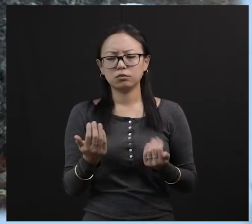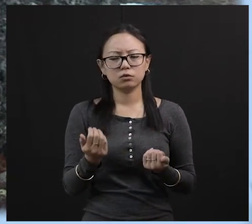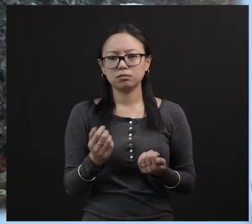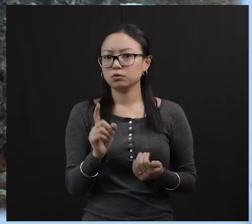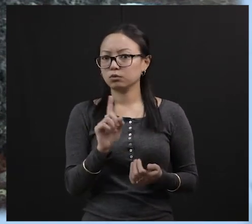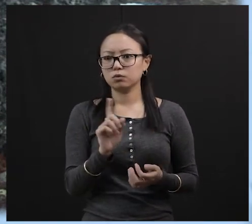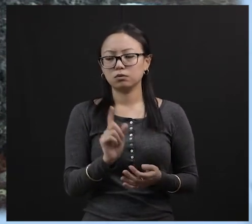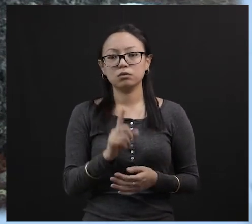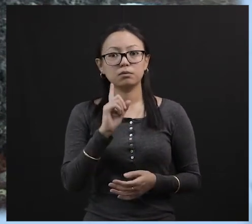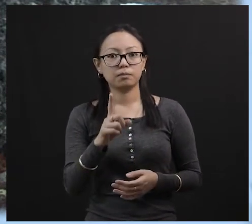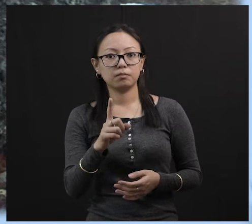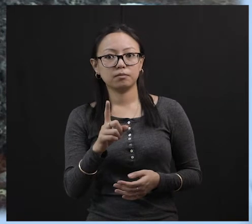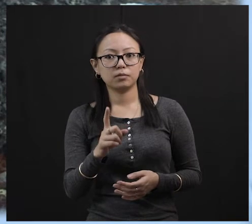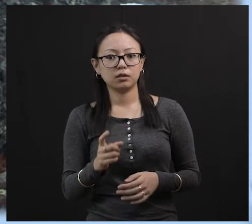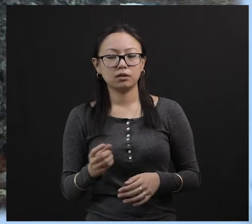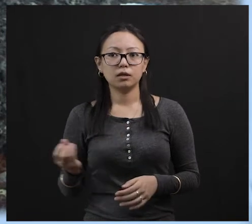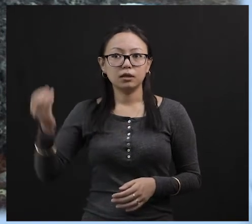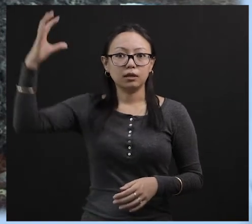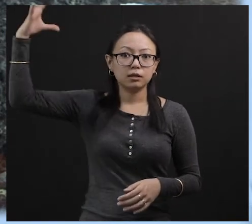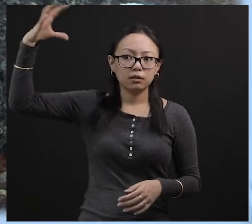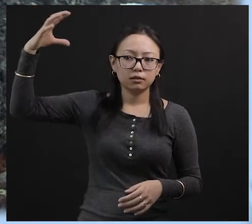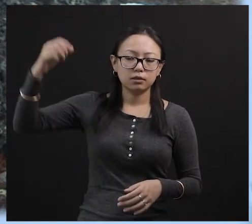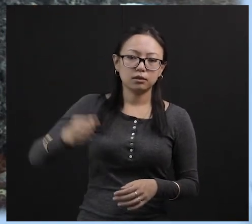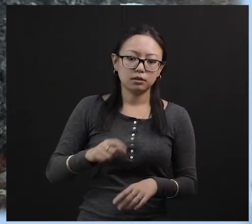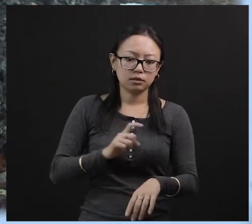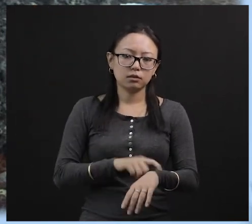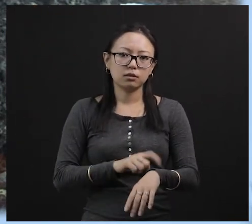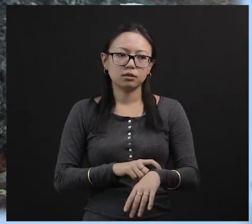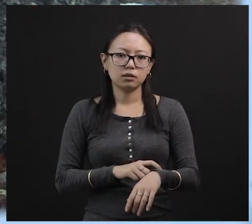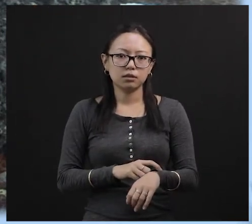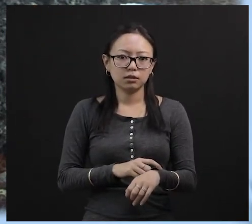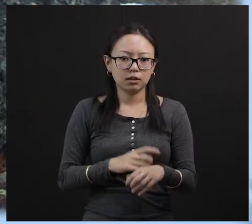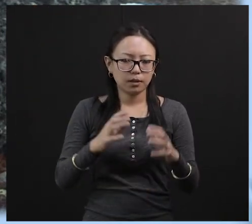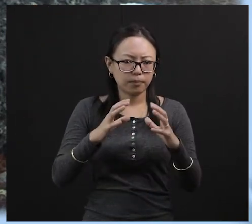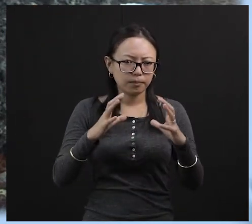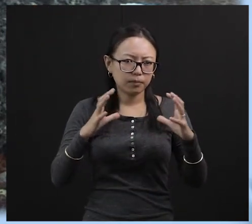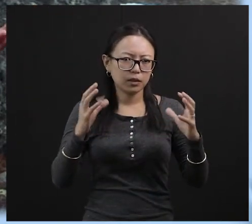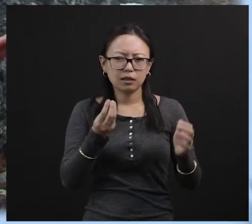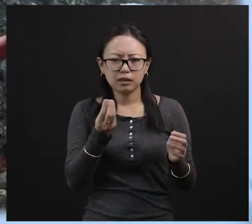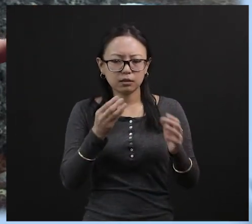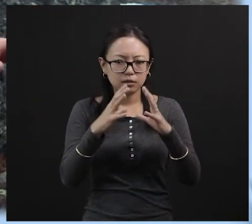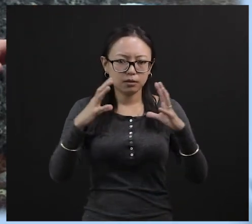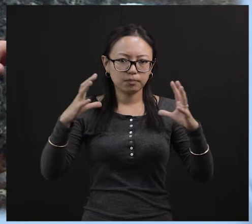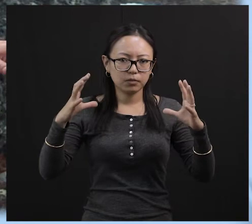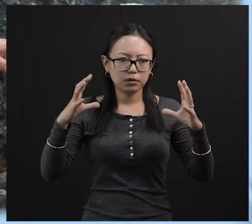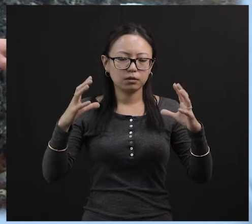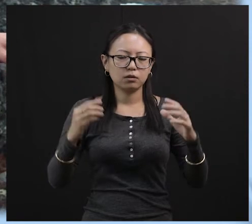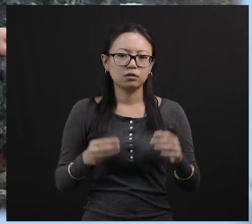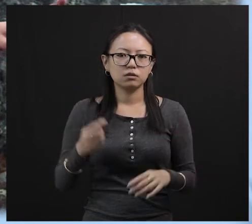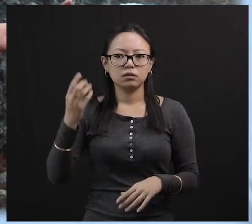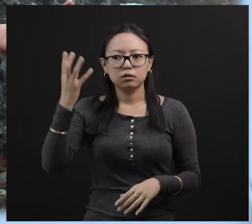it expands. During the night, it contracts. And after many years, it doesn't